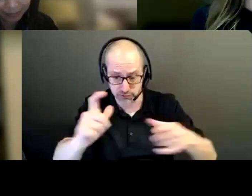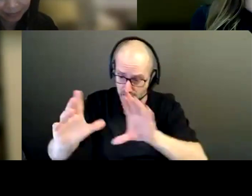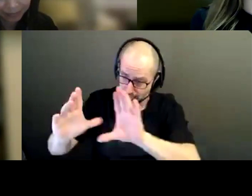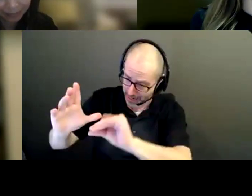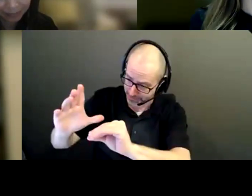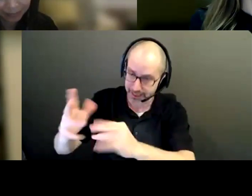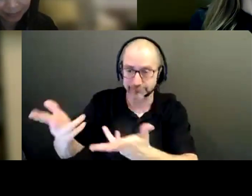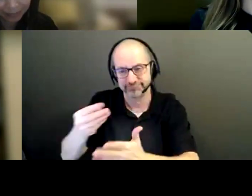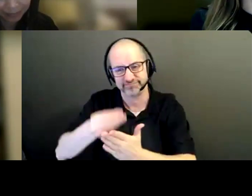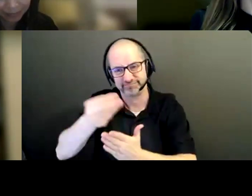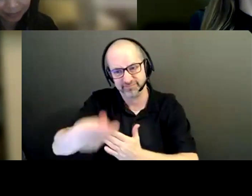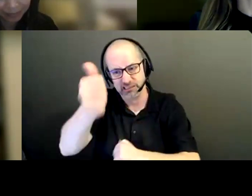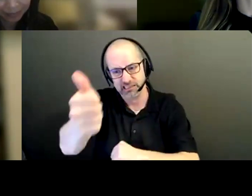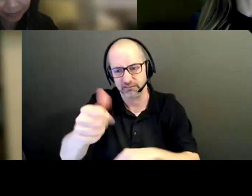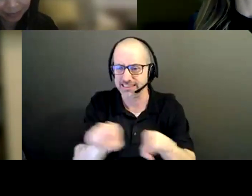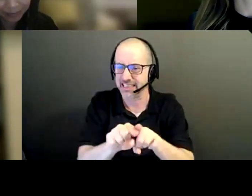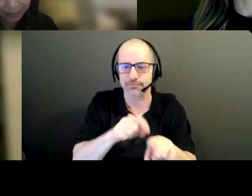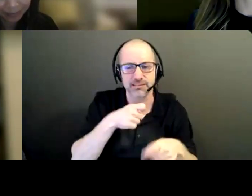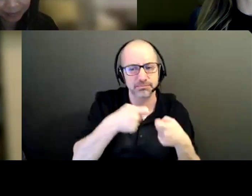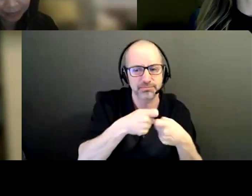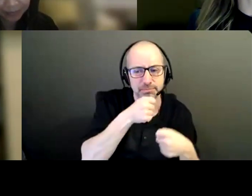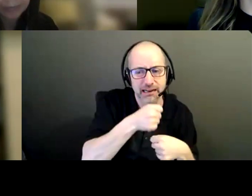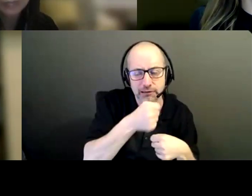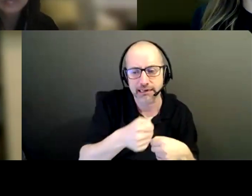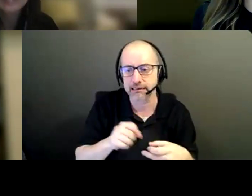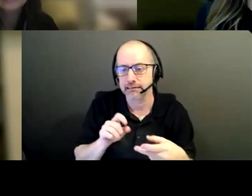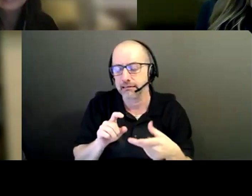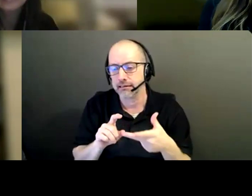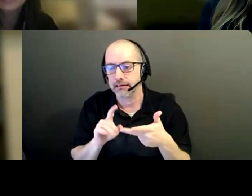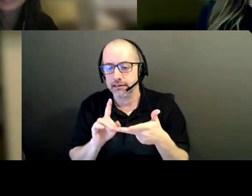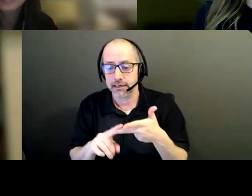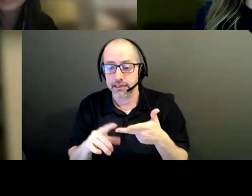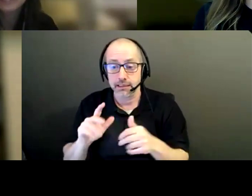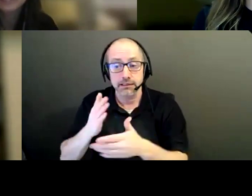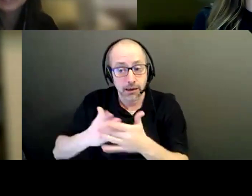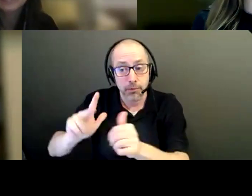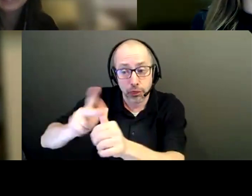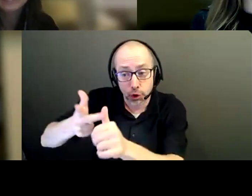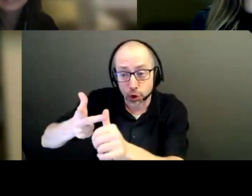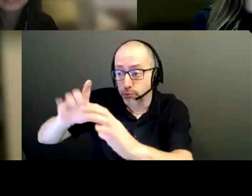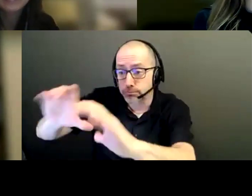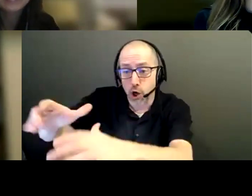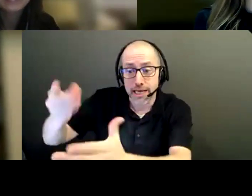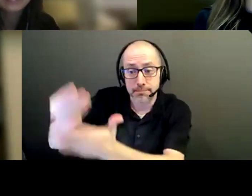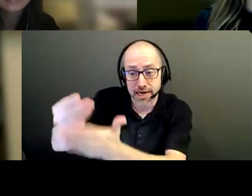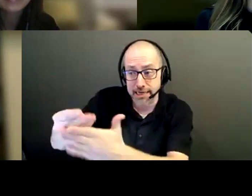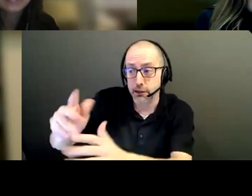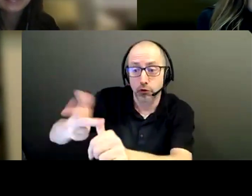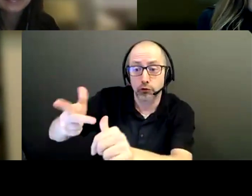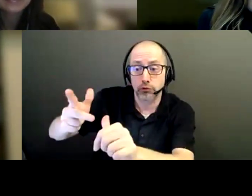So some third-party funding. So I know Caroline. Hi, Caroline. Thanks. Some third-party funding